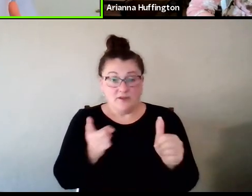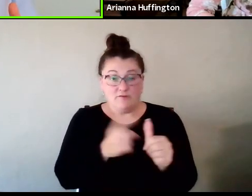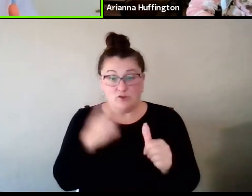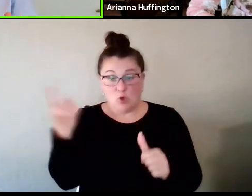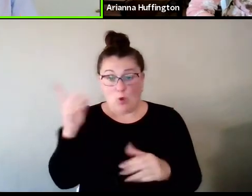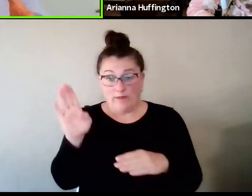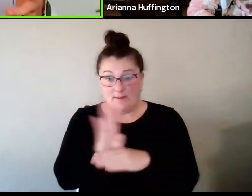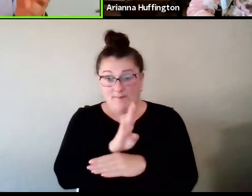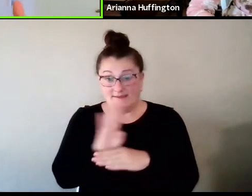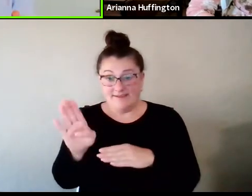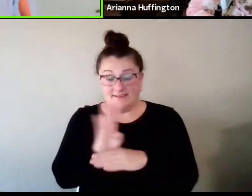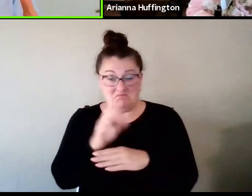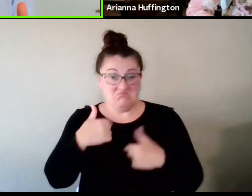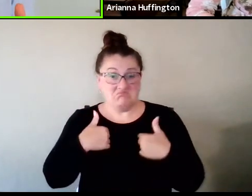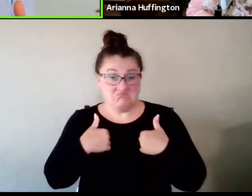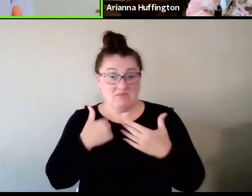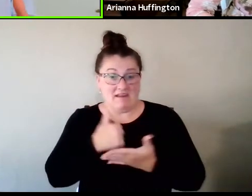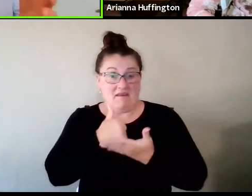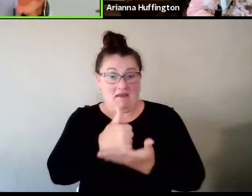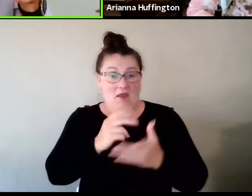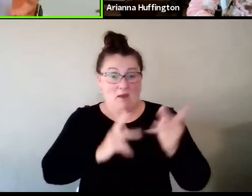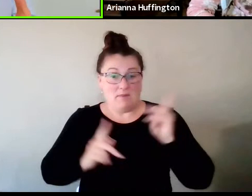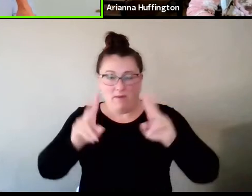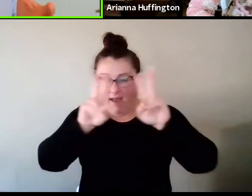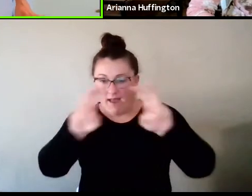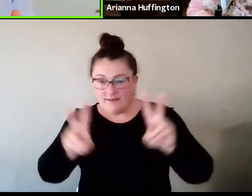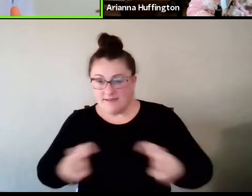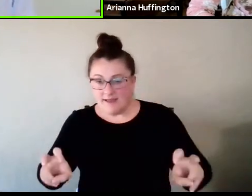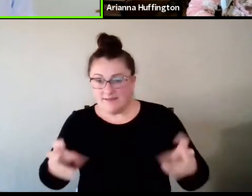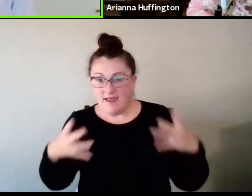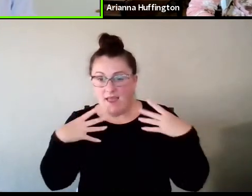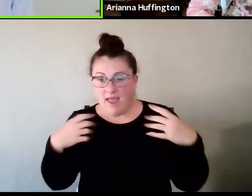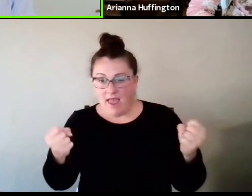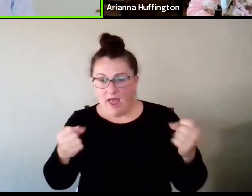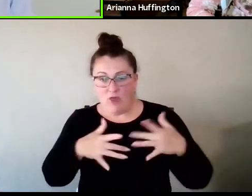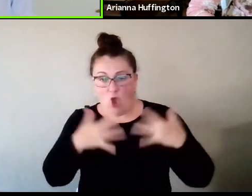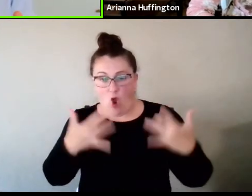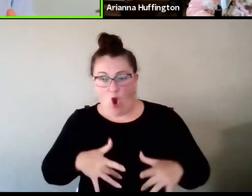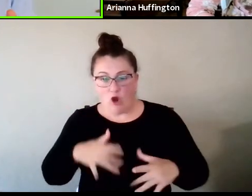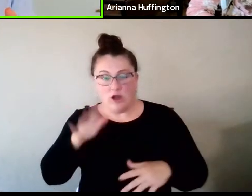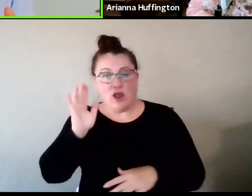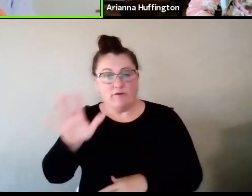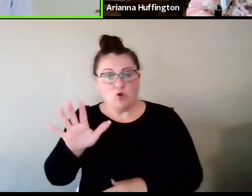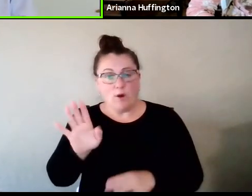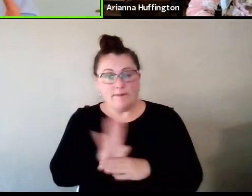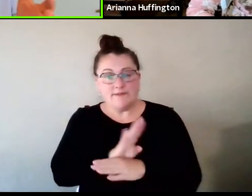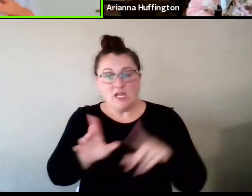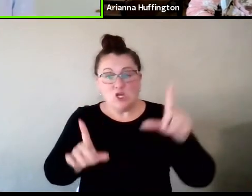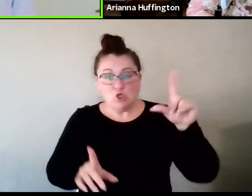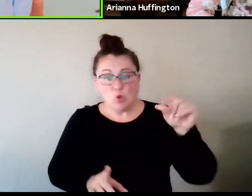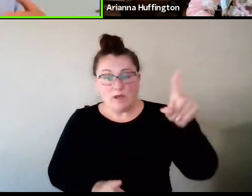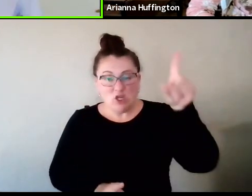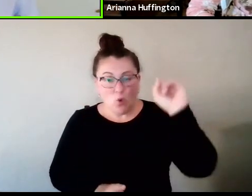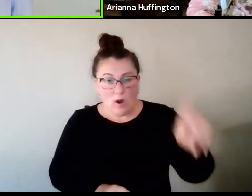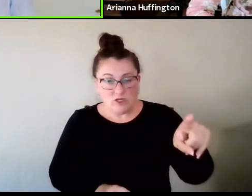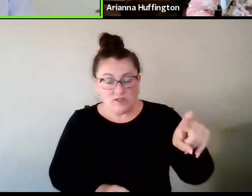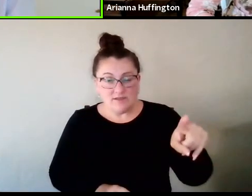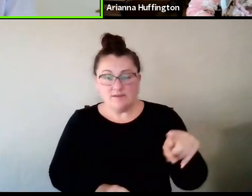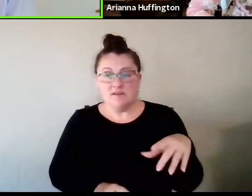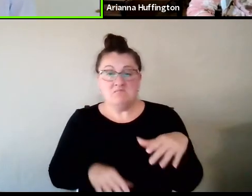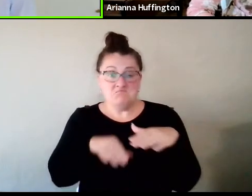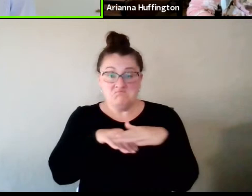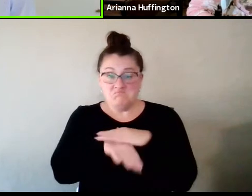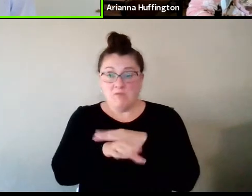business electrocardiogram that can help people assess the health of the heart of your business. It's 20 questions. It's accessible. It's for